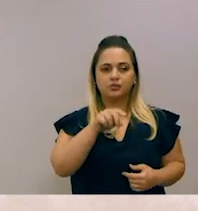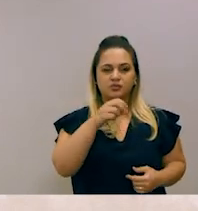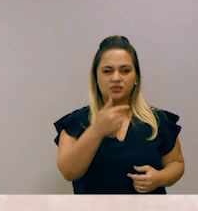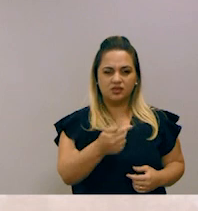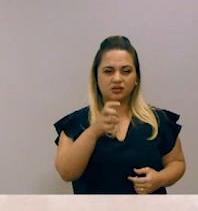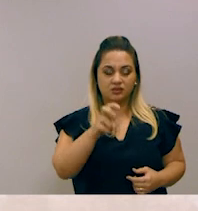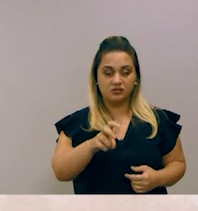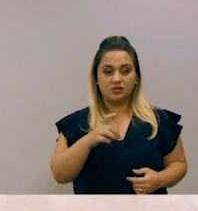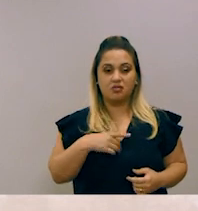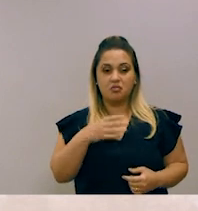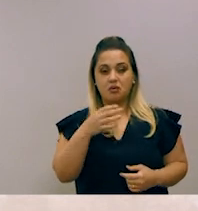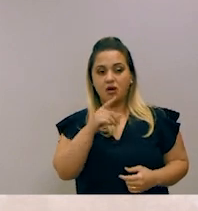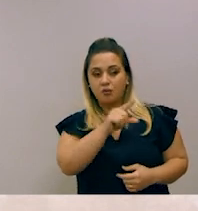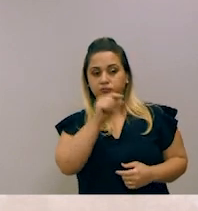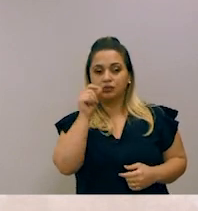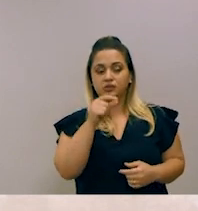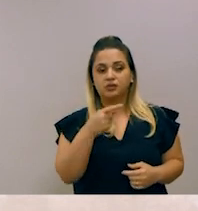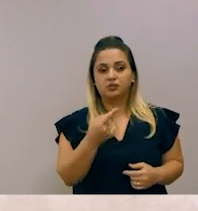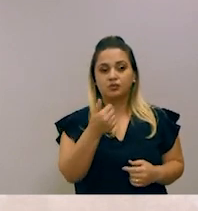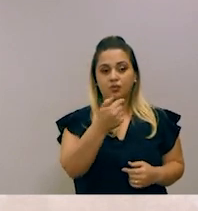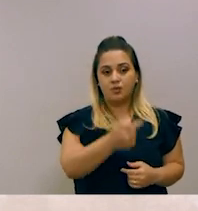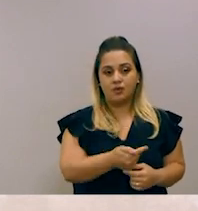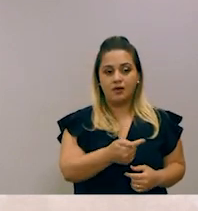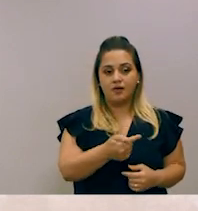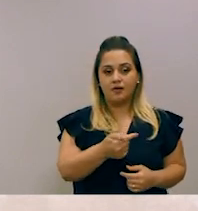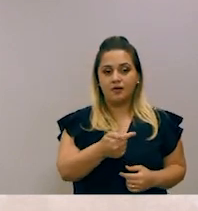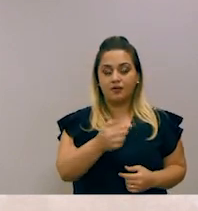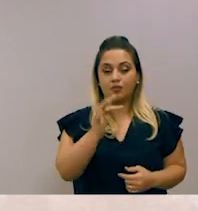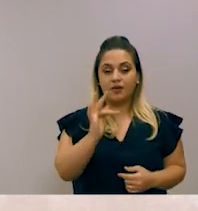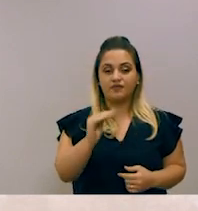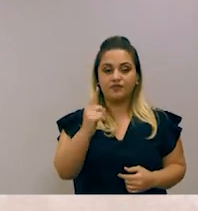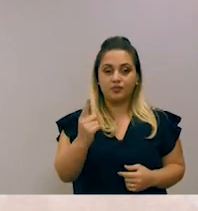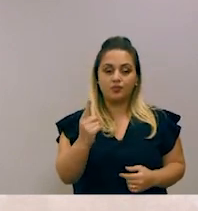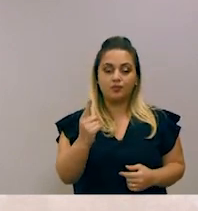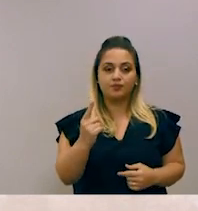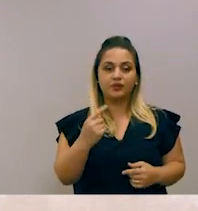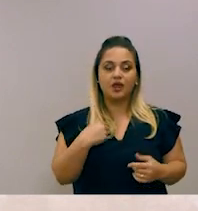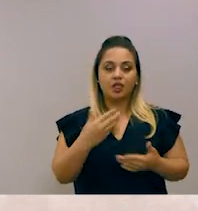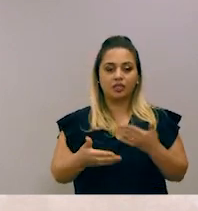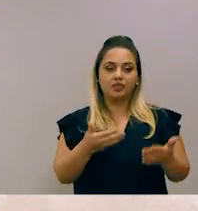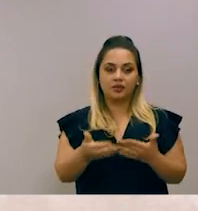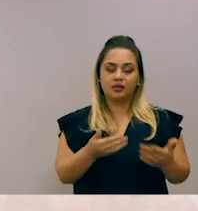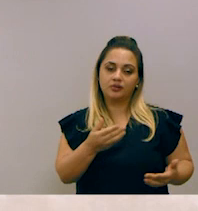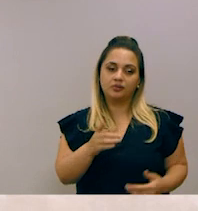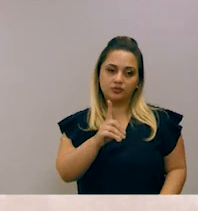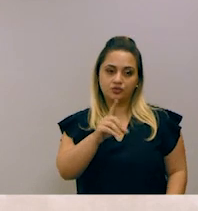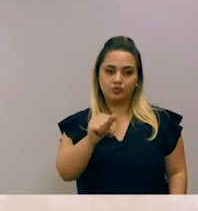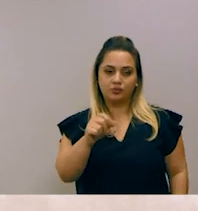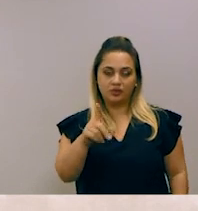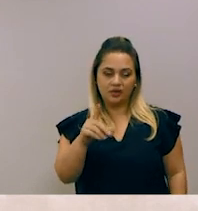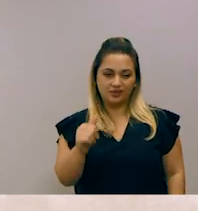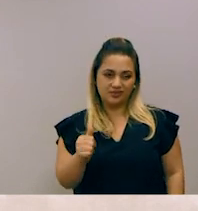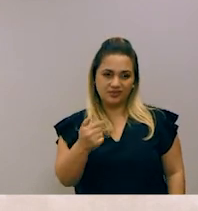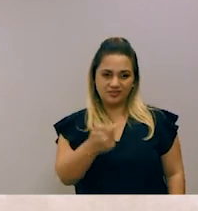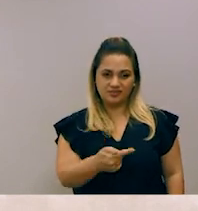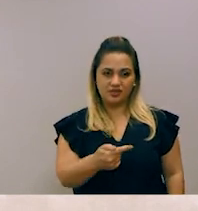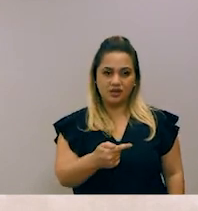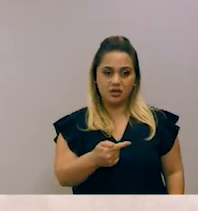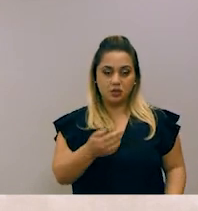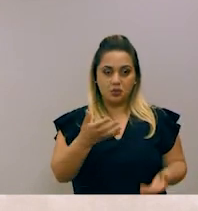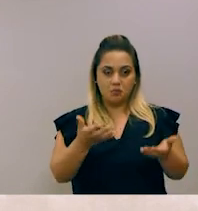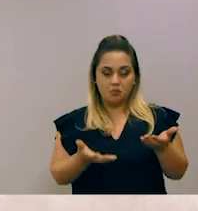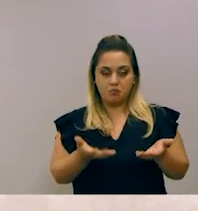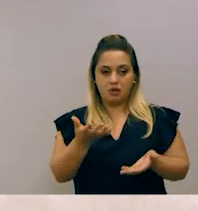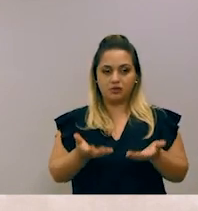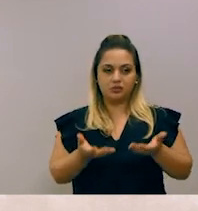with the F1 of 75. The option for this F1, as others mentioned in the previous talks,